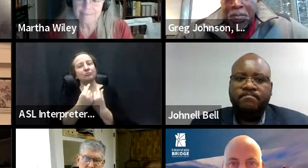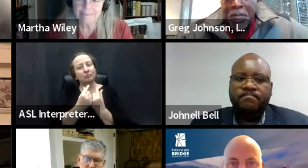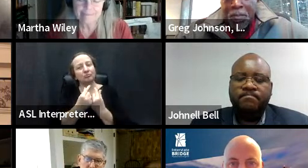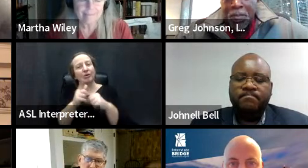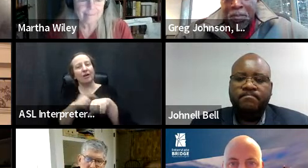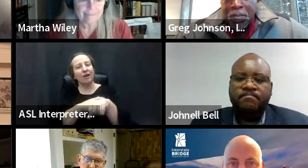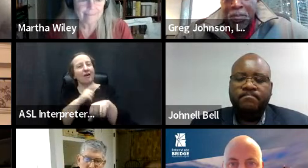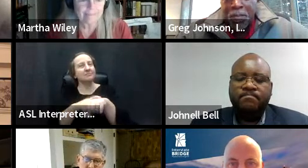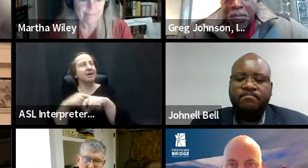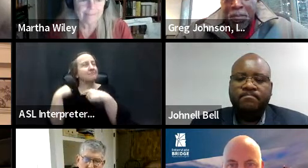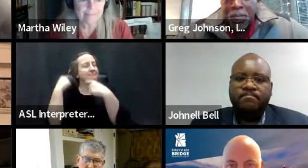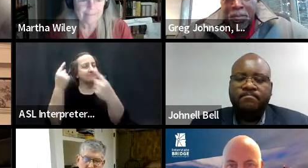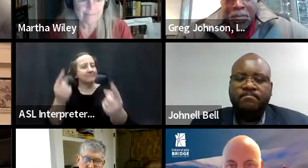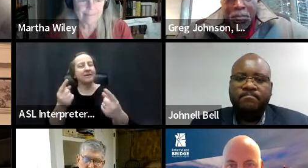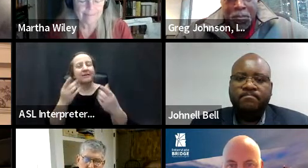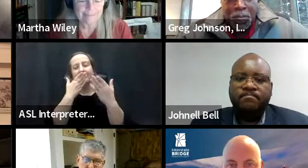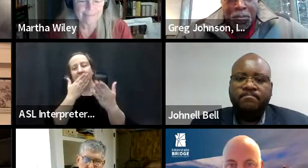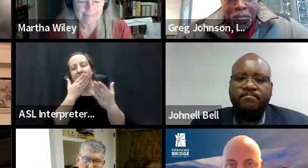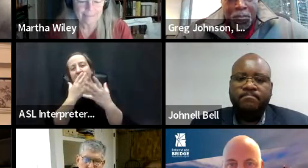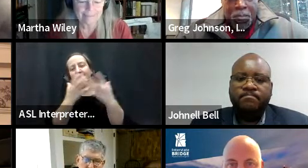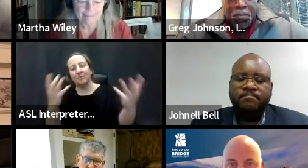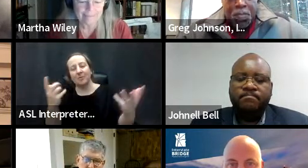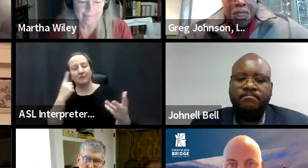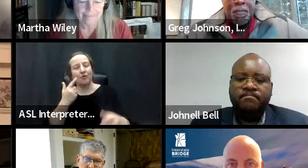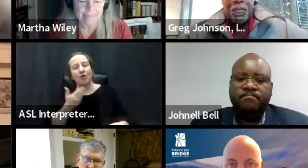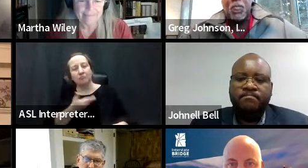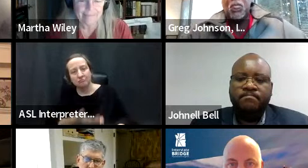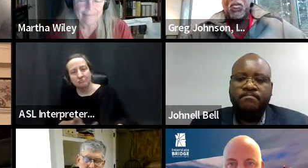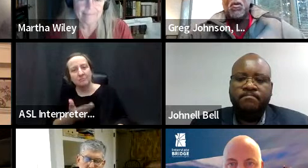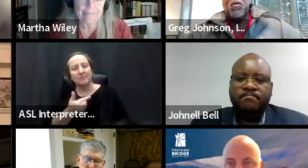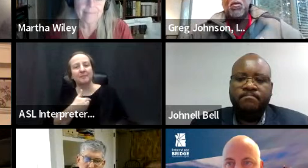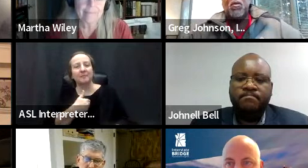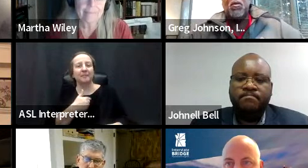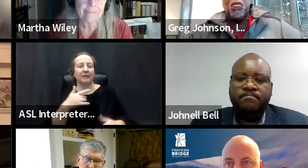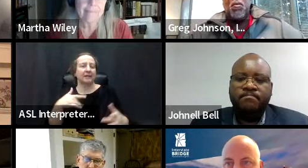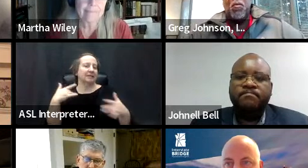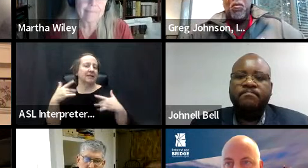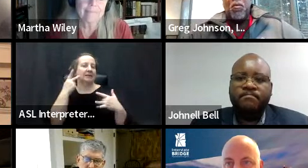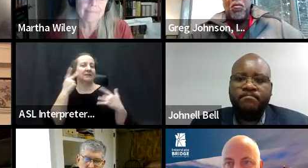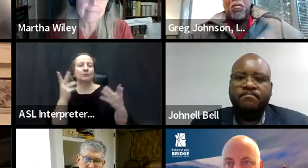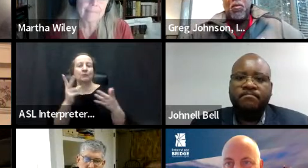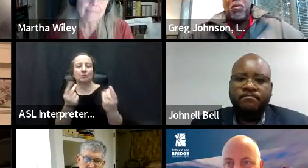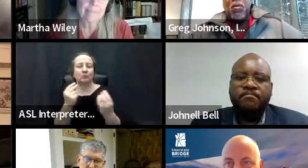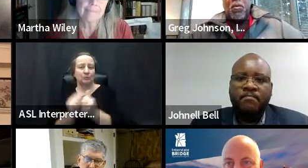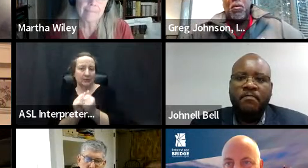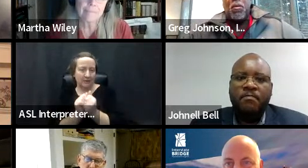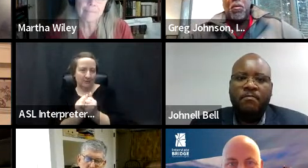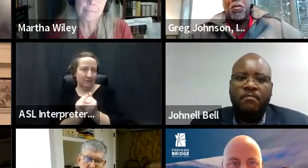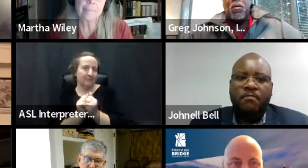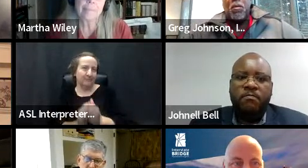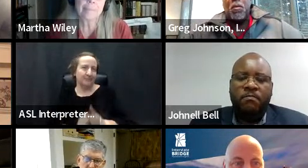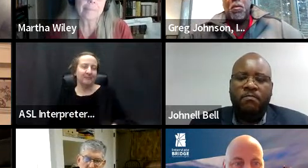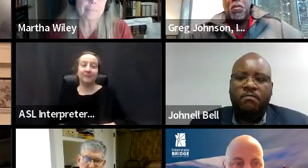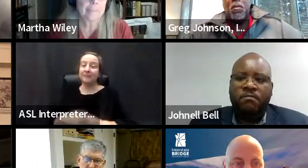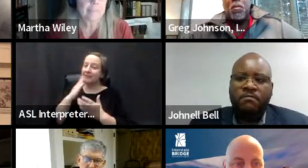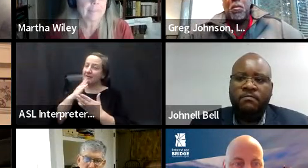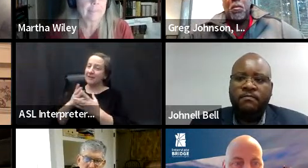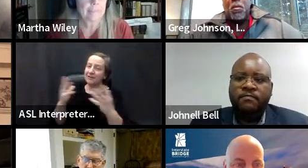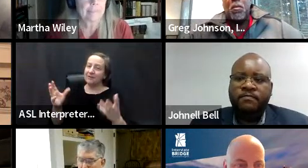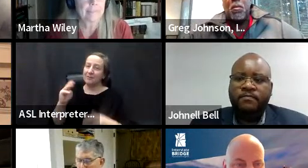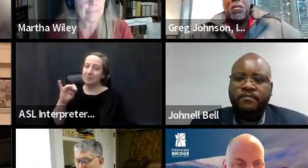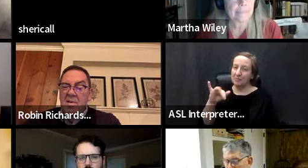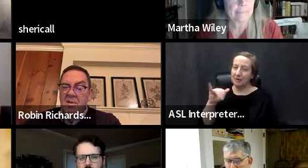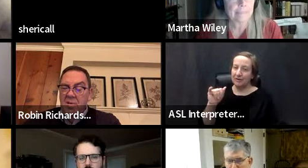time coming. So thank you so much for having me, and excited to see what we can do together. Thank you so much,